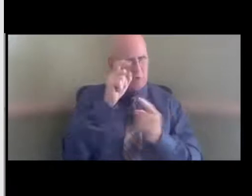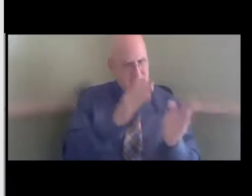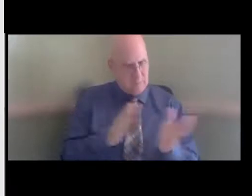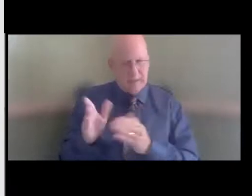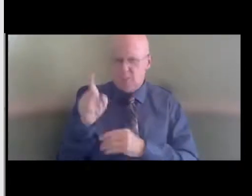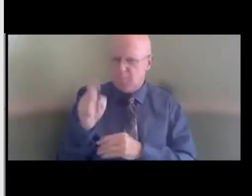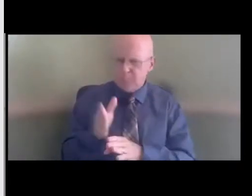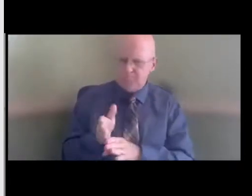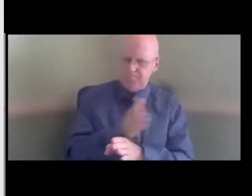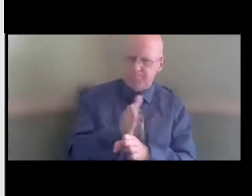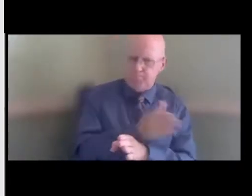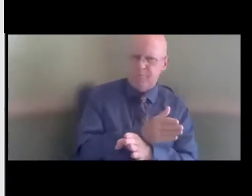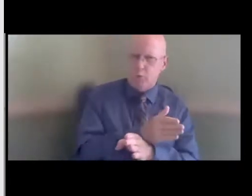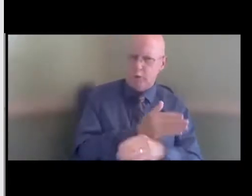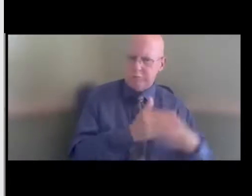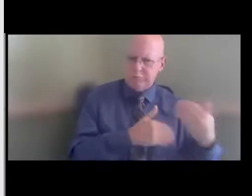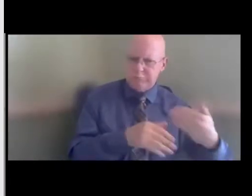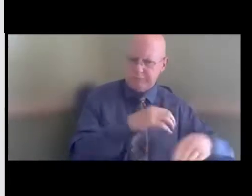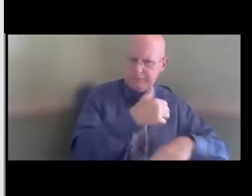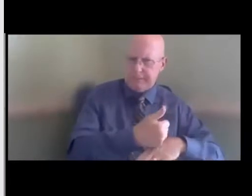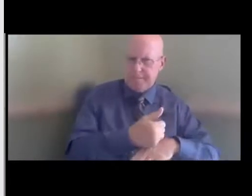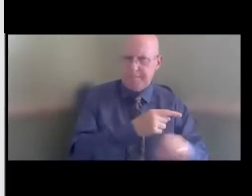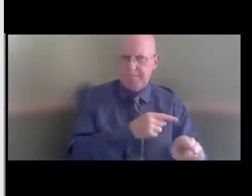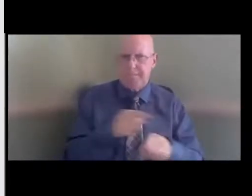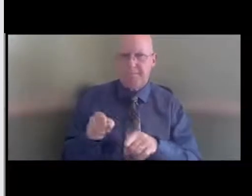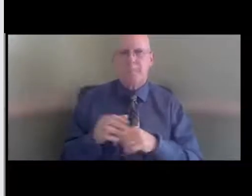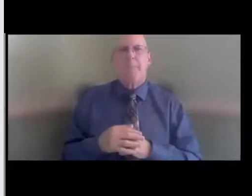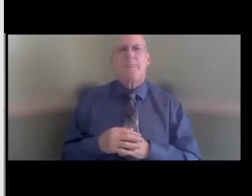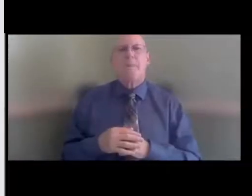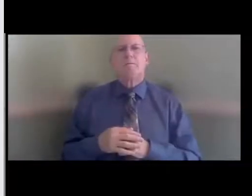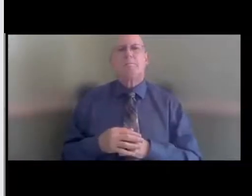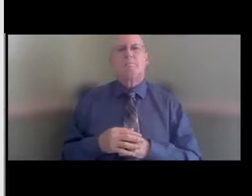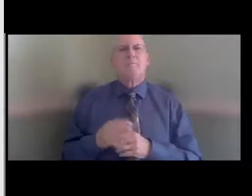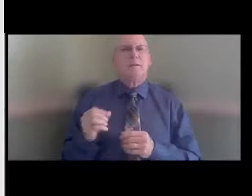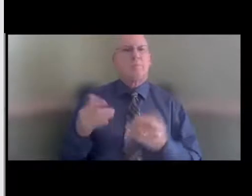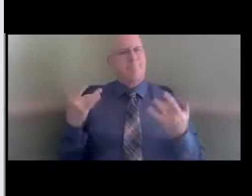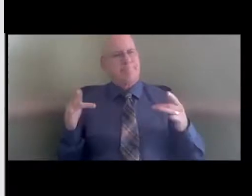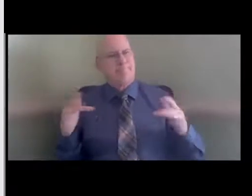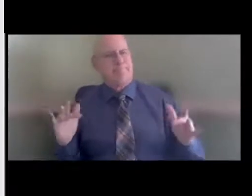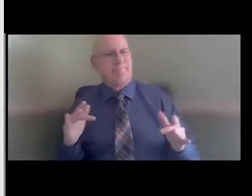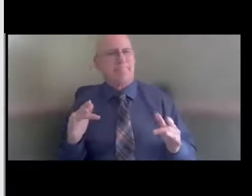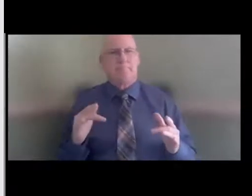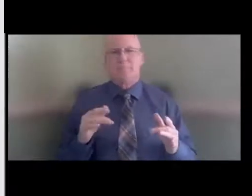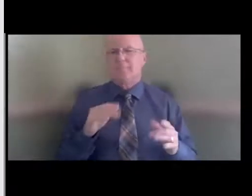of considerations are certainly just a part of the practice. And then basic disclaimer, obviously one size does not fit all,